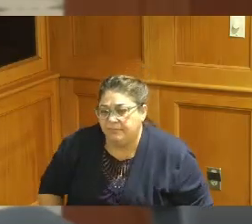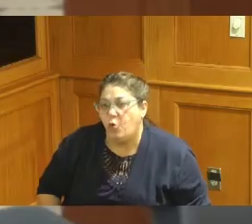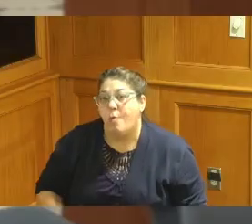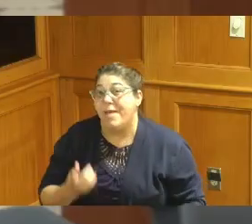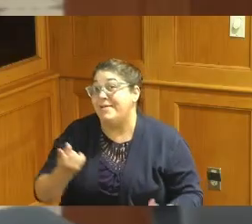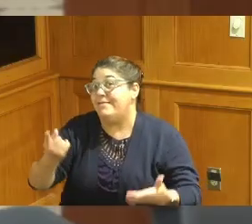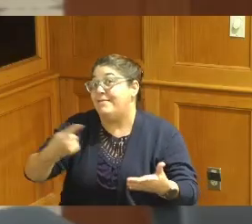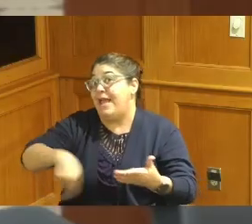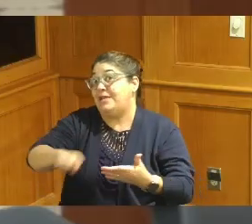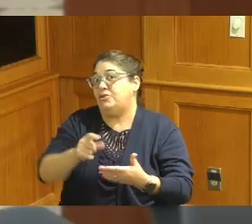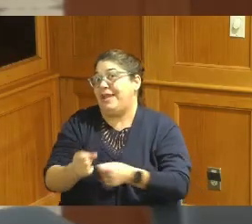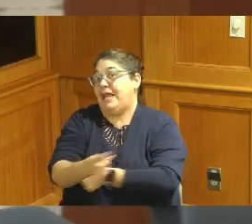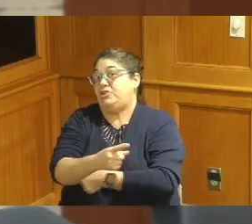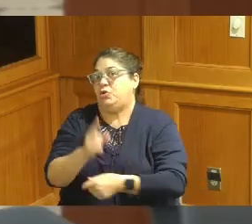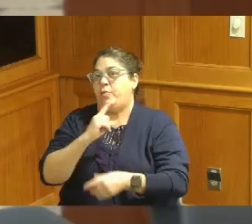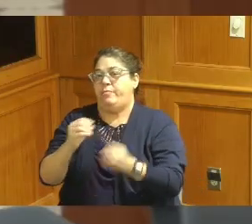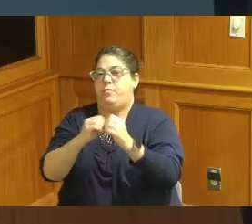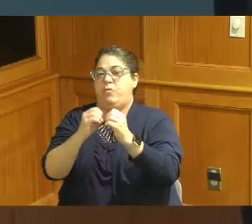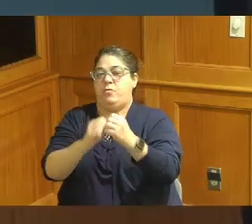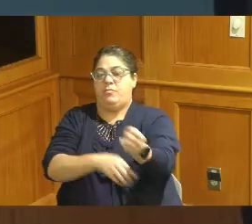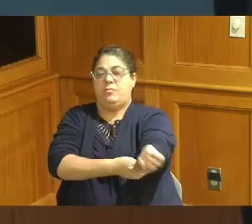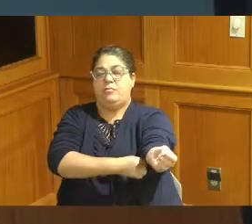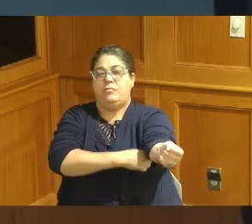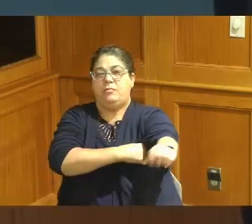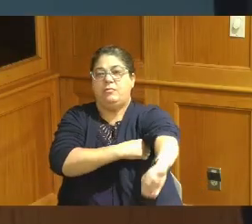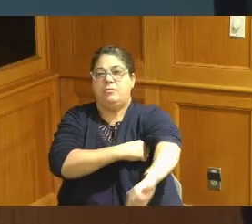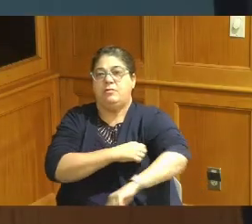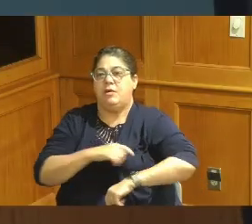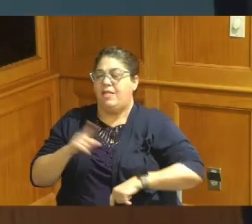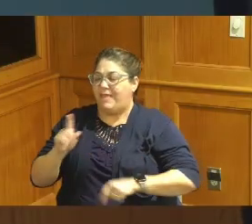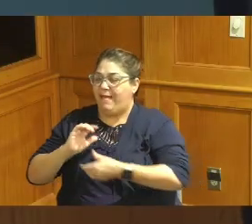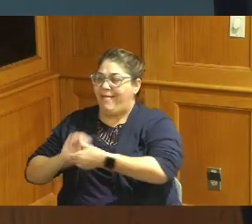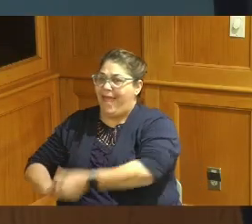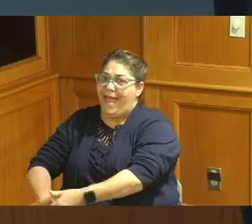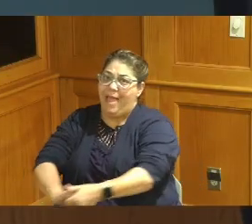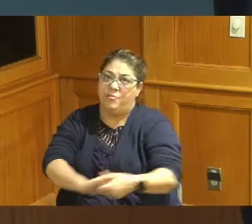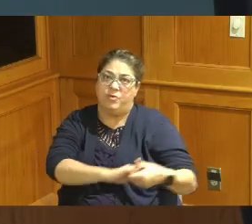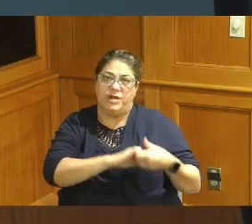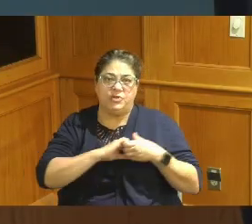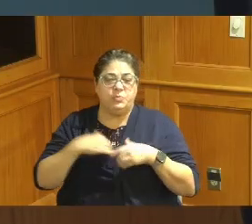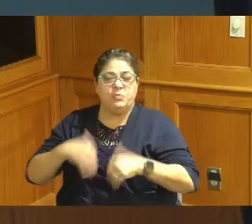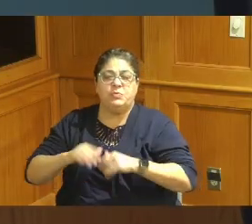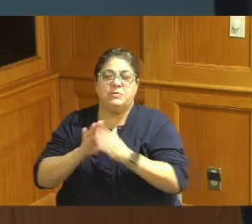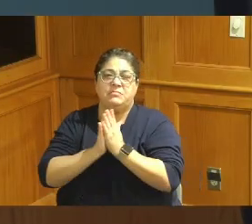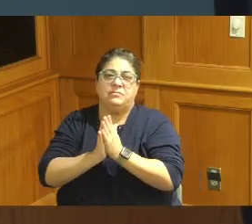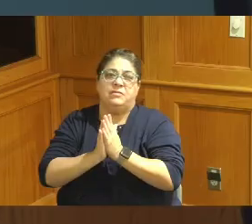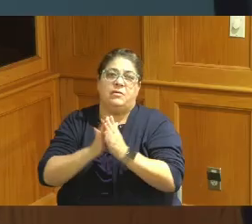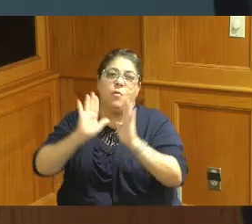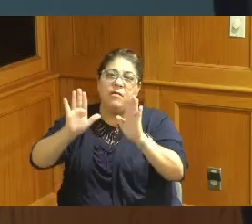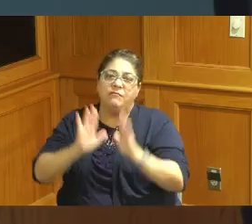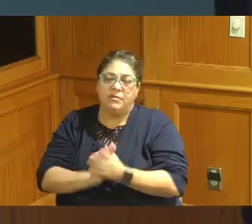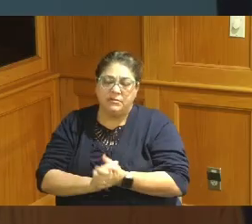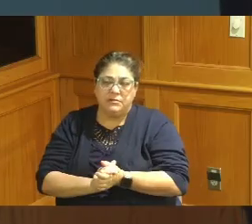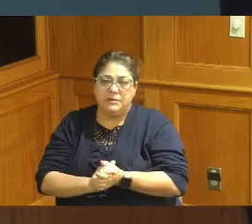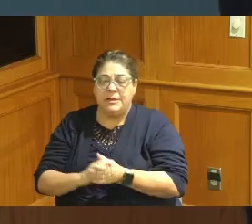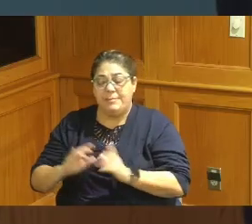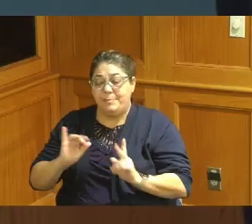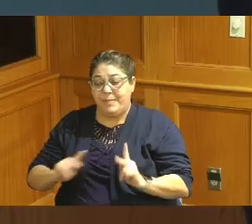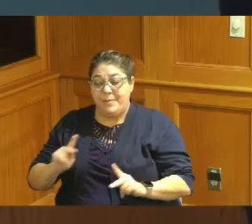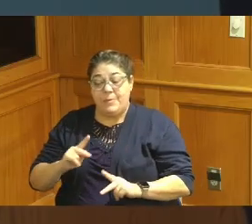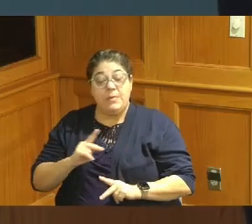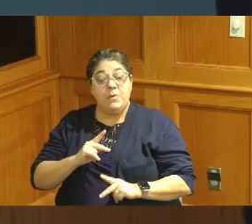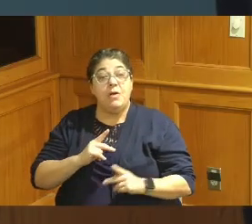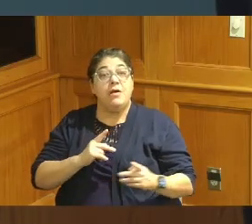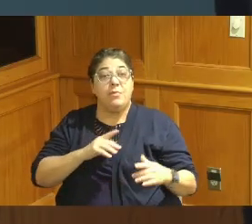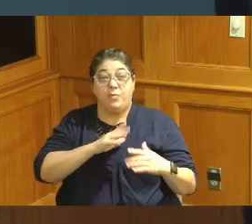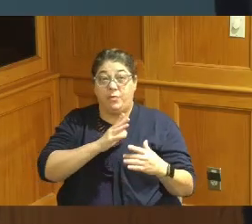so. Okay, great. Yeah, the collaborative nature of this is really impressive, especially for those that may or may not qualify,